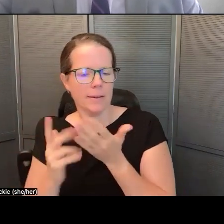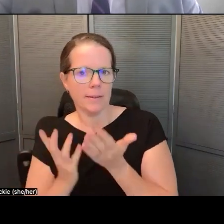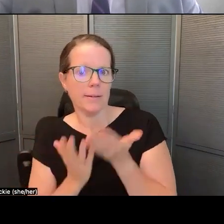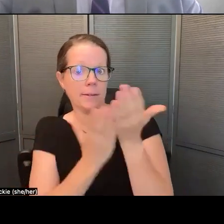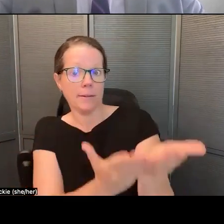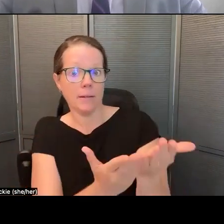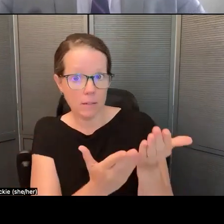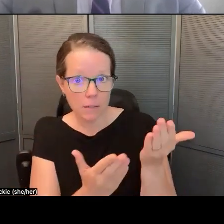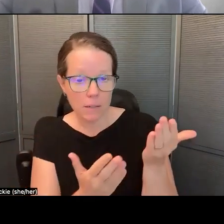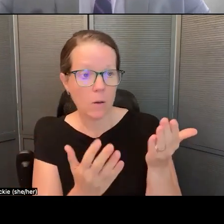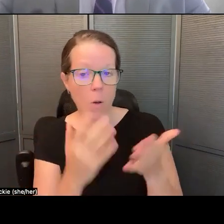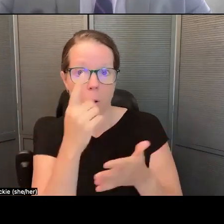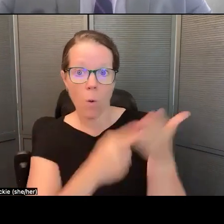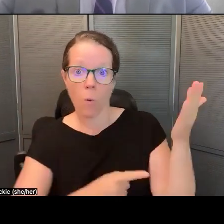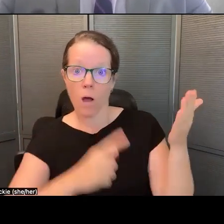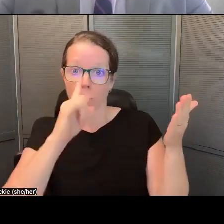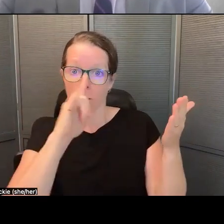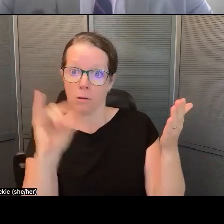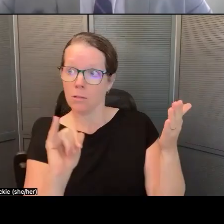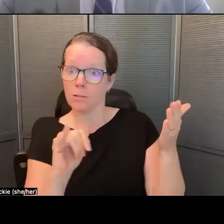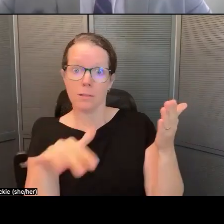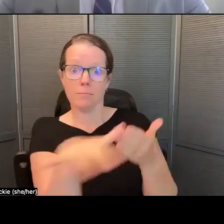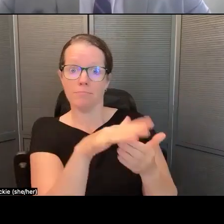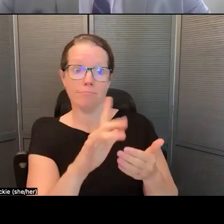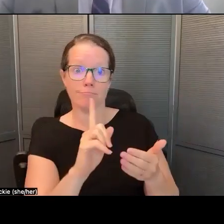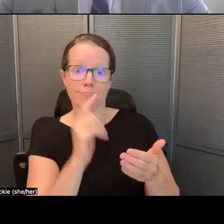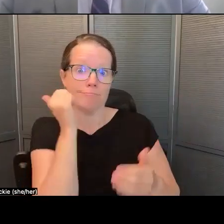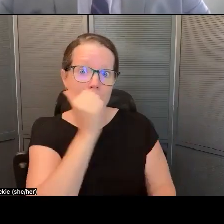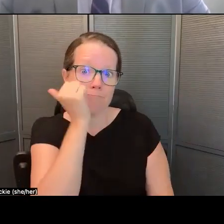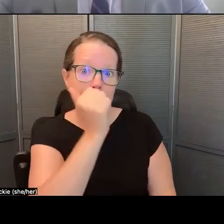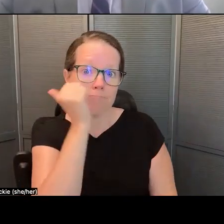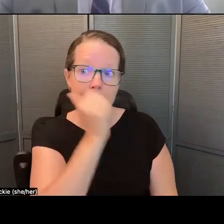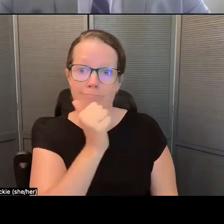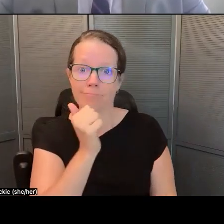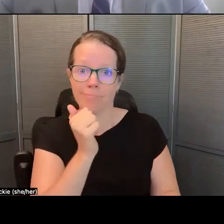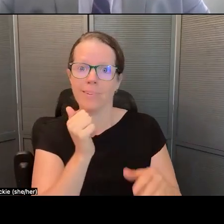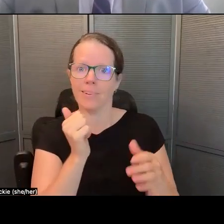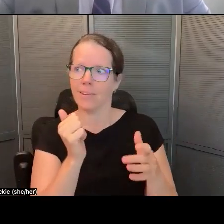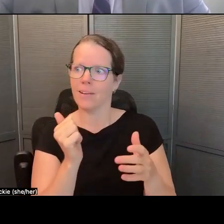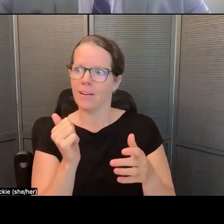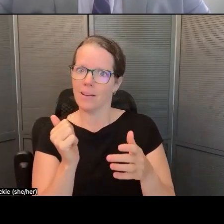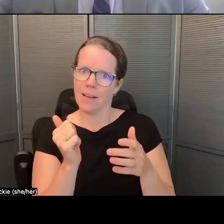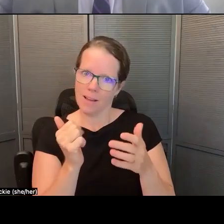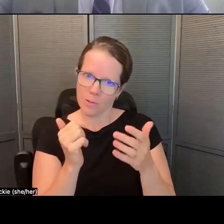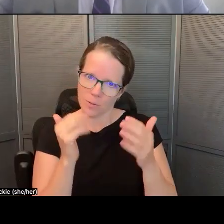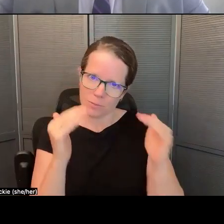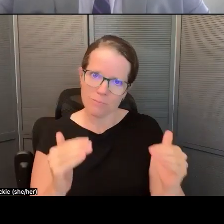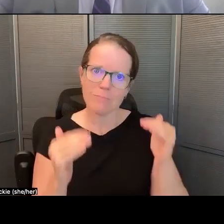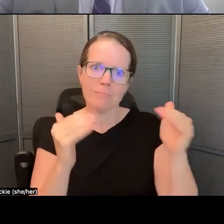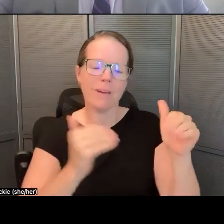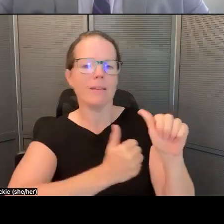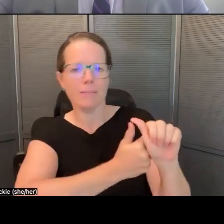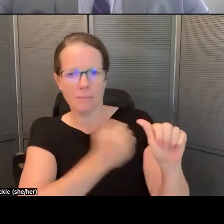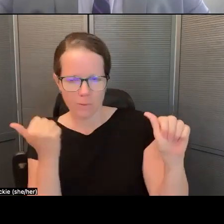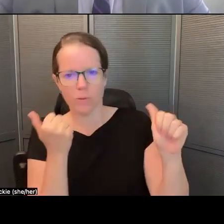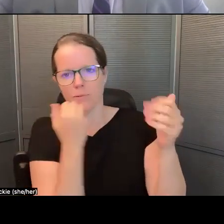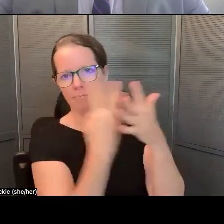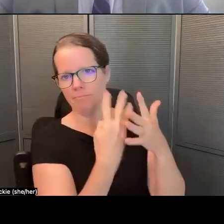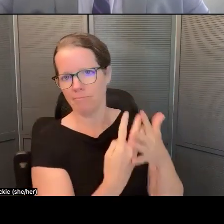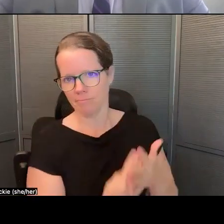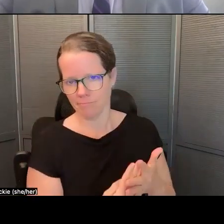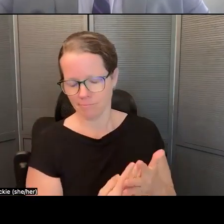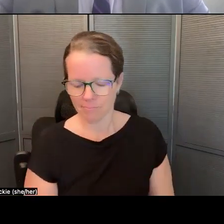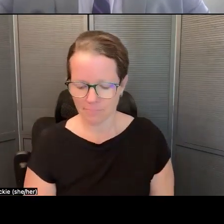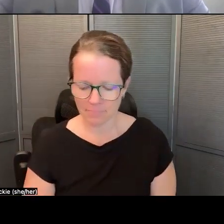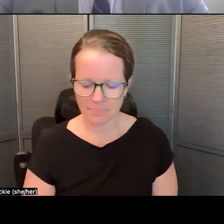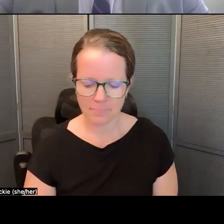the mainstream of what we're doing in the justice system. Next slide, please. So